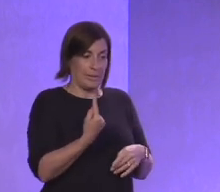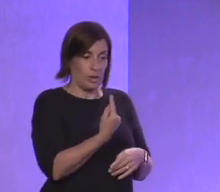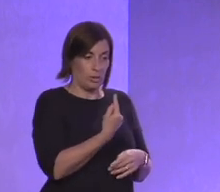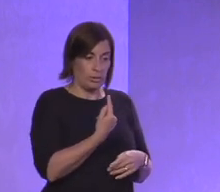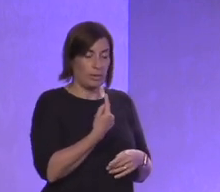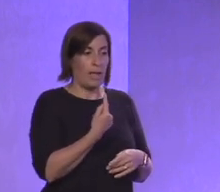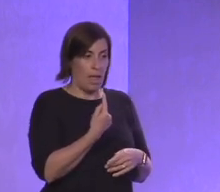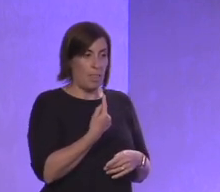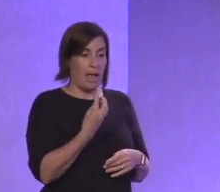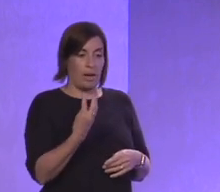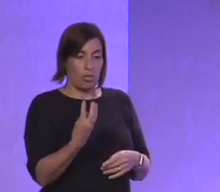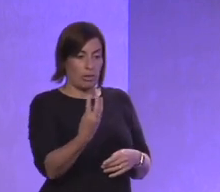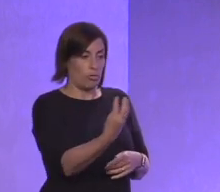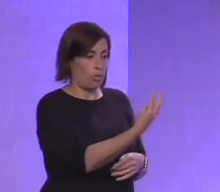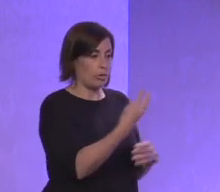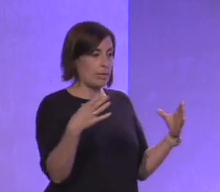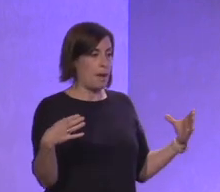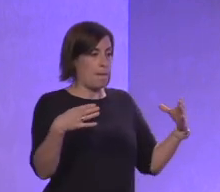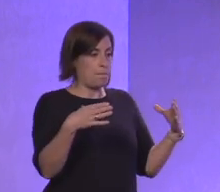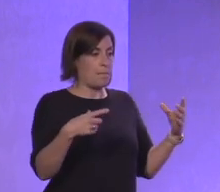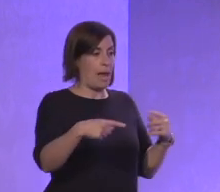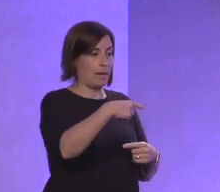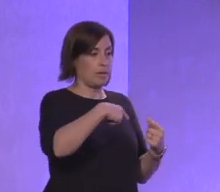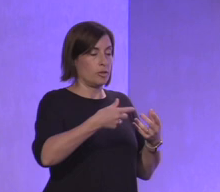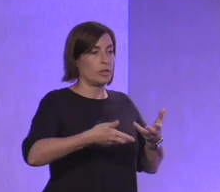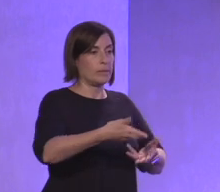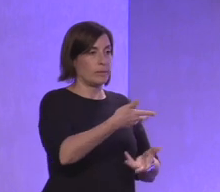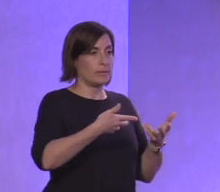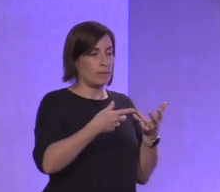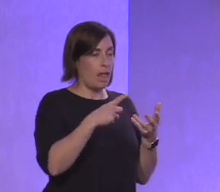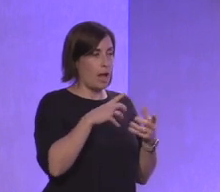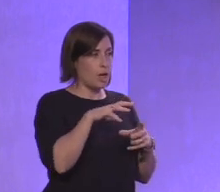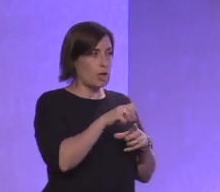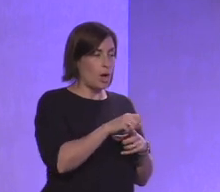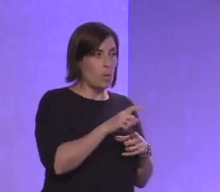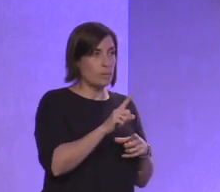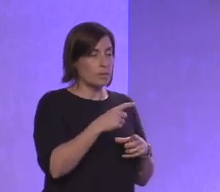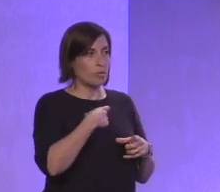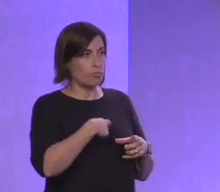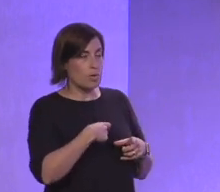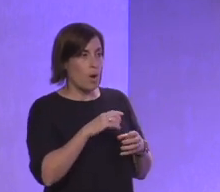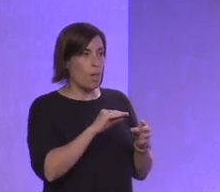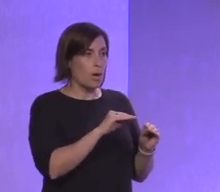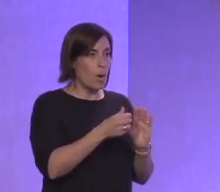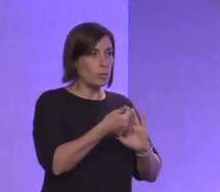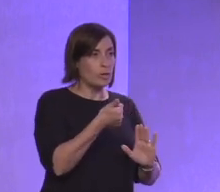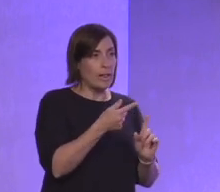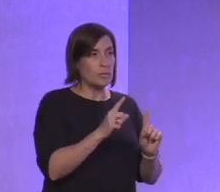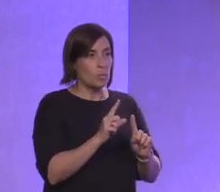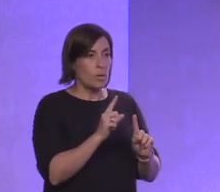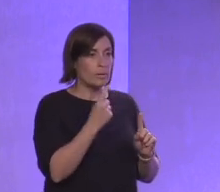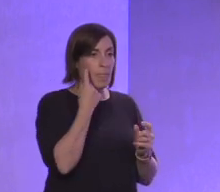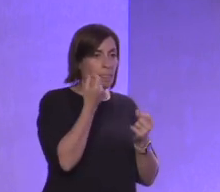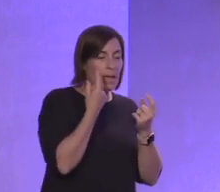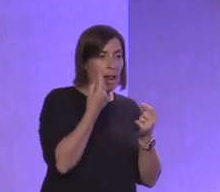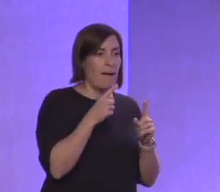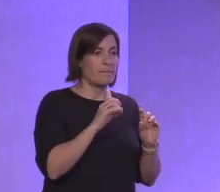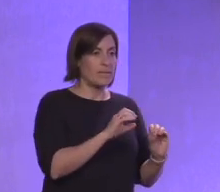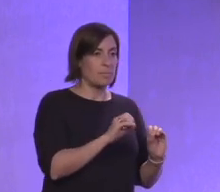the whole group back together and just share what you've noticed, what you've found about working with those coaching skills and the GROW